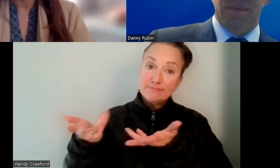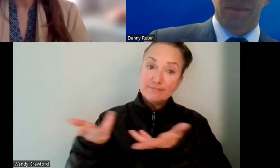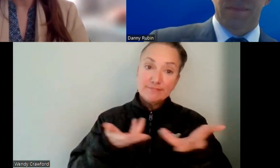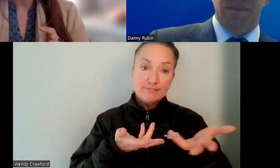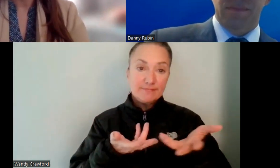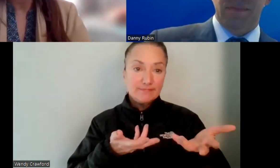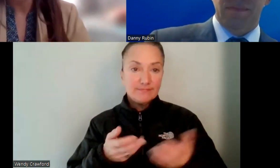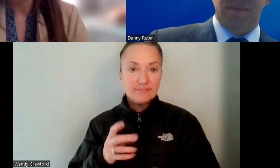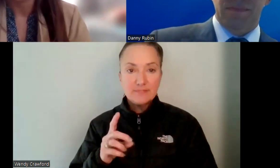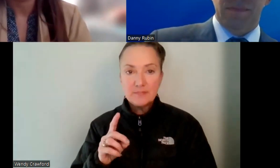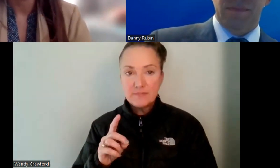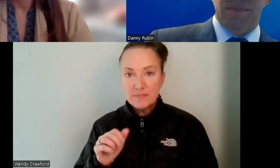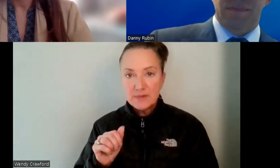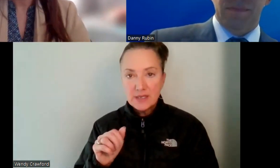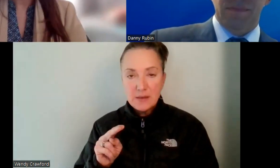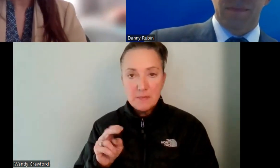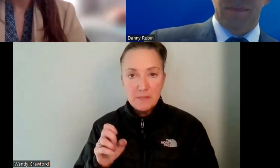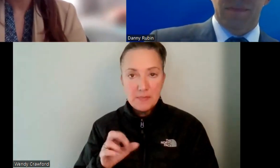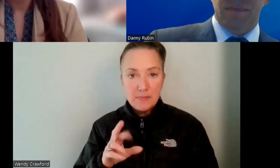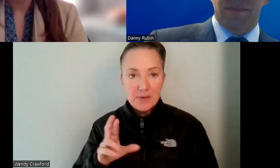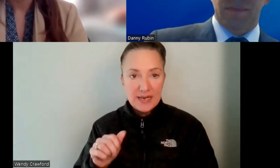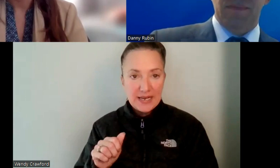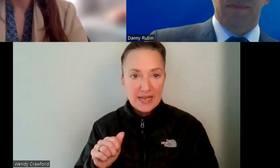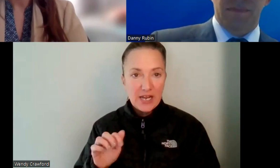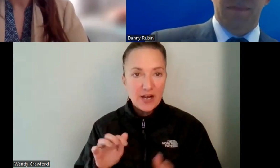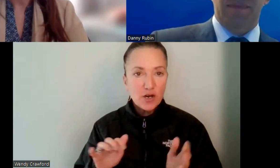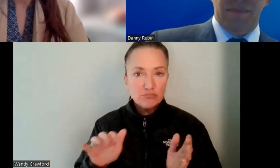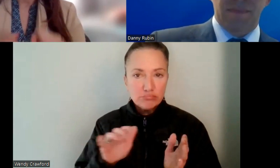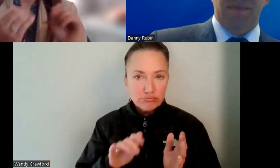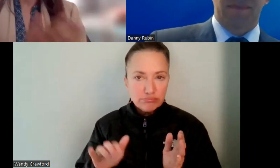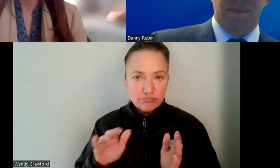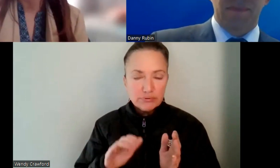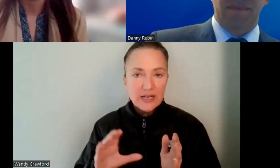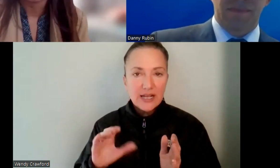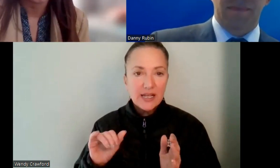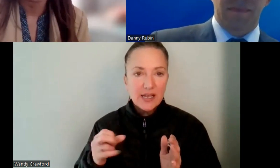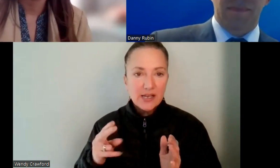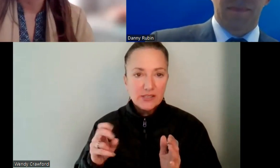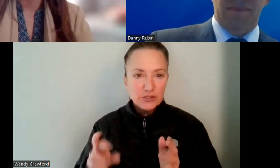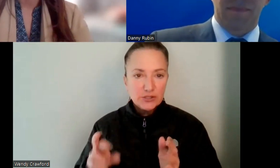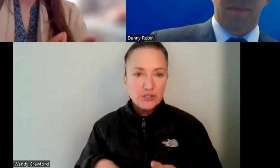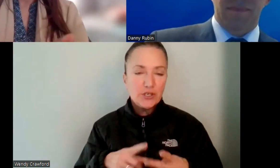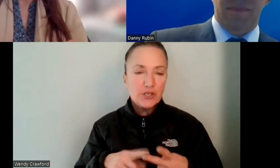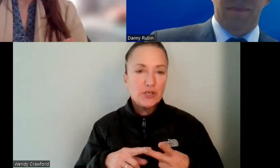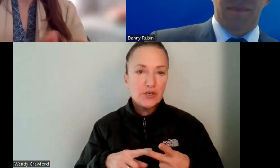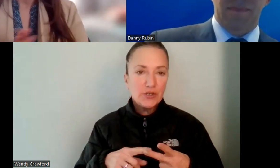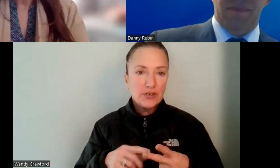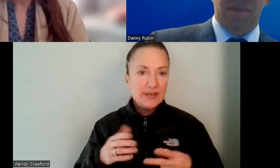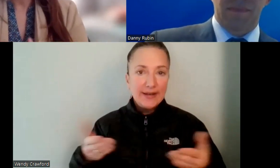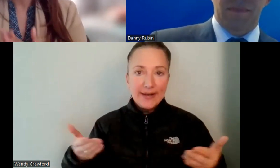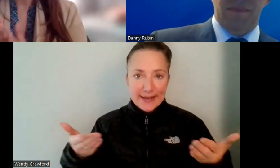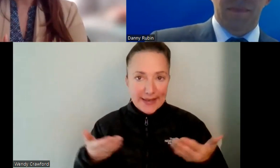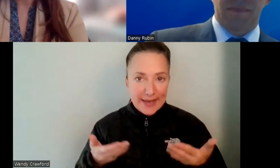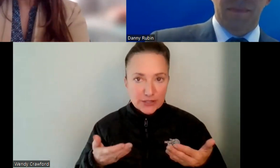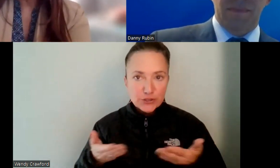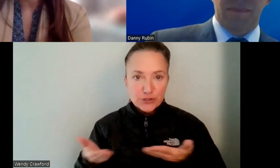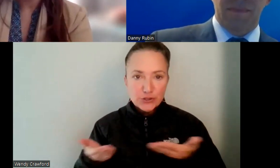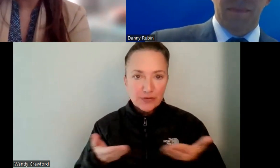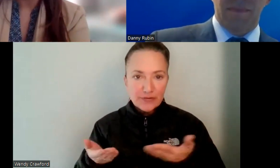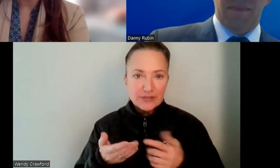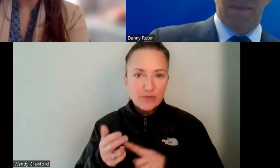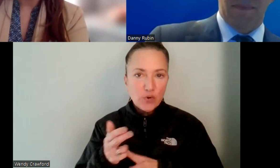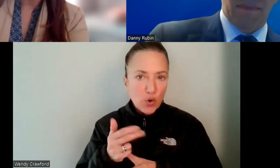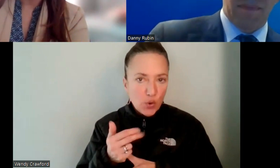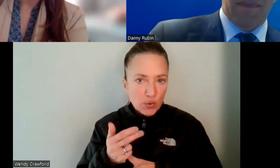Panera Bread as a cashier. That was my first ever job. Then I was a guest service representative for a hotel. So a lot